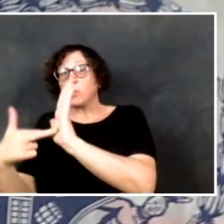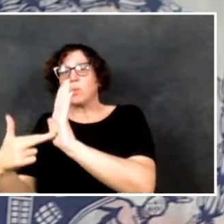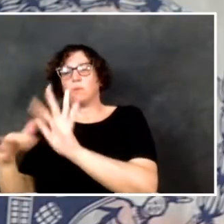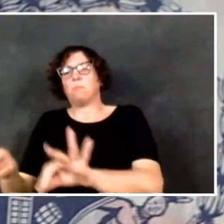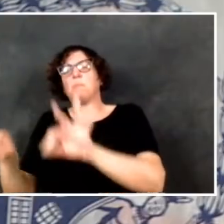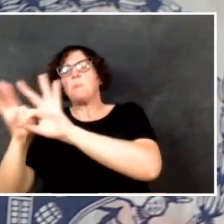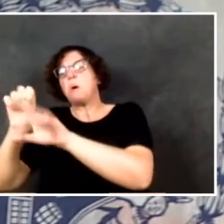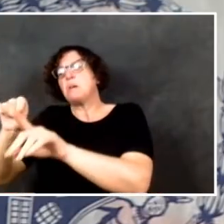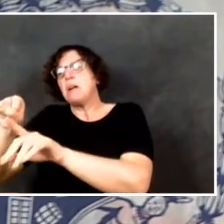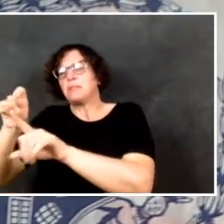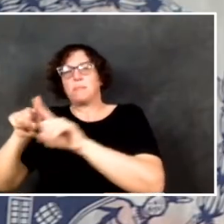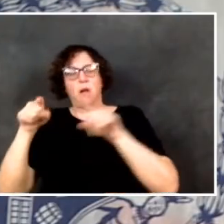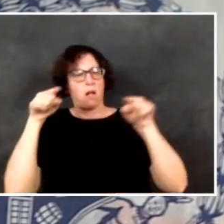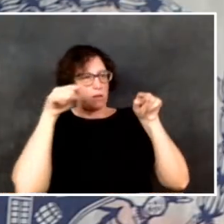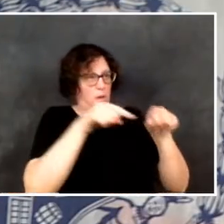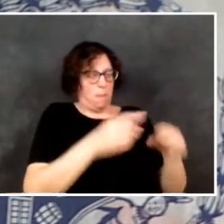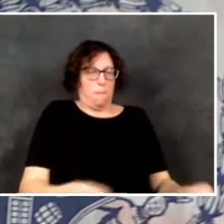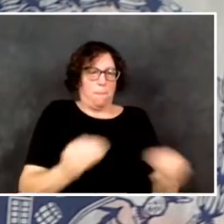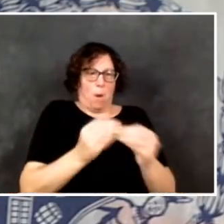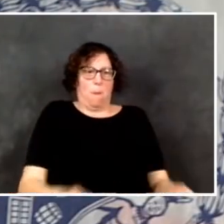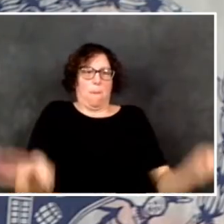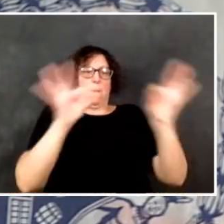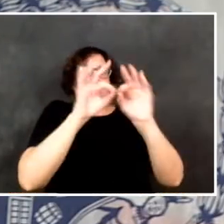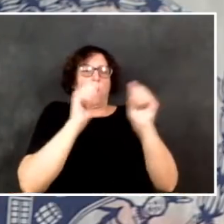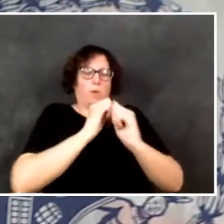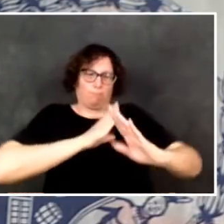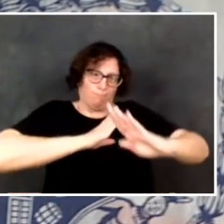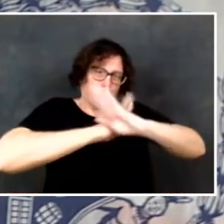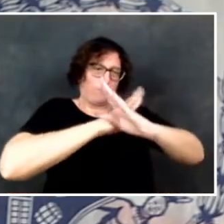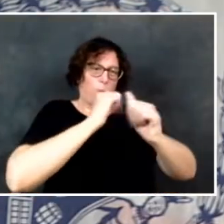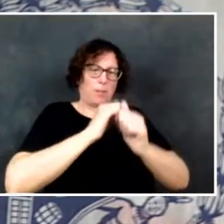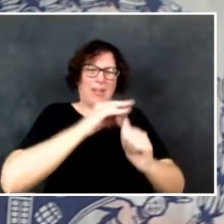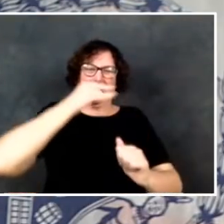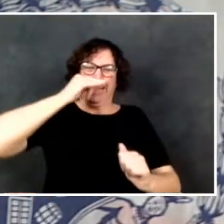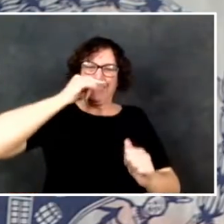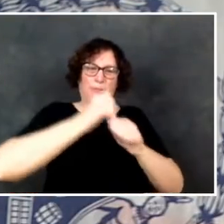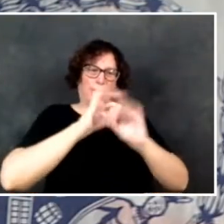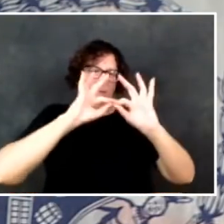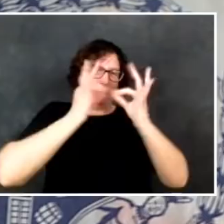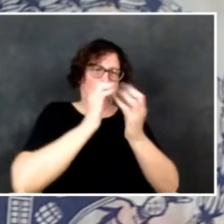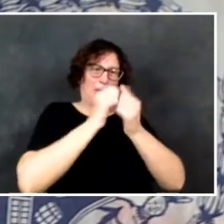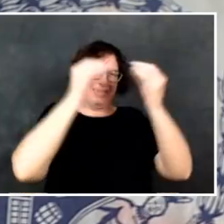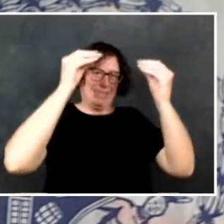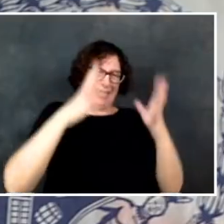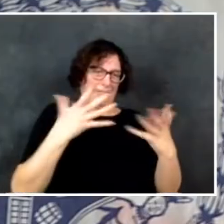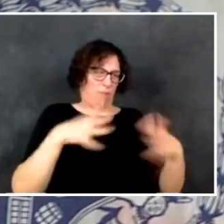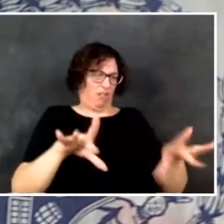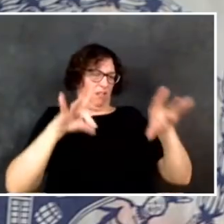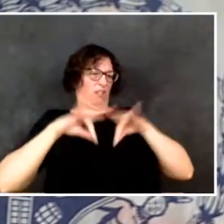what it comes down to. And that's why the Chancellor and I believe very simply this is something we had to do.